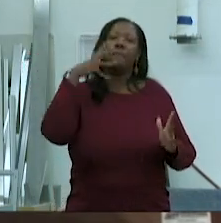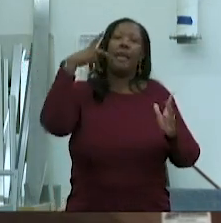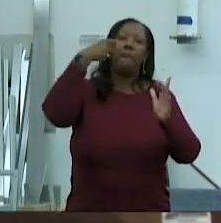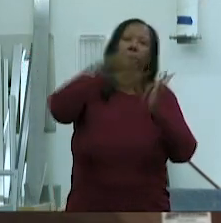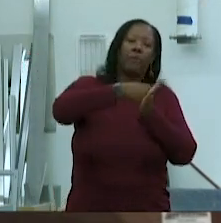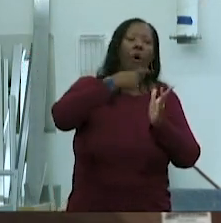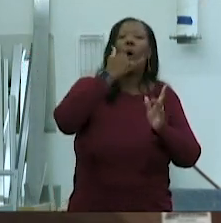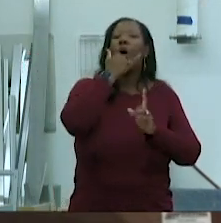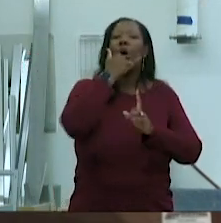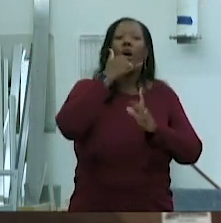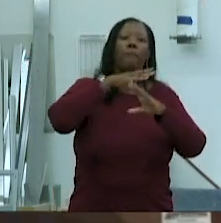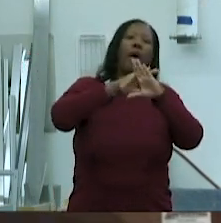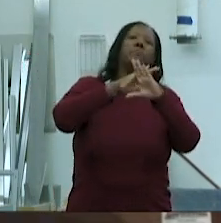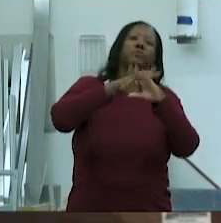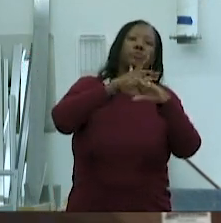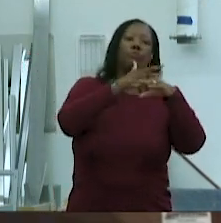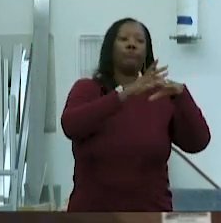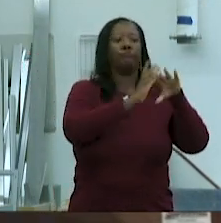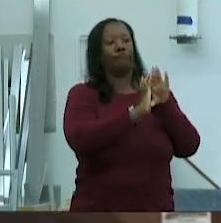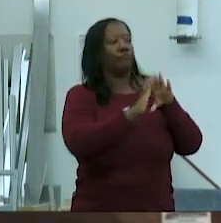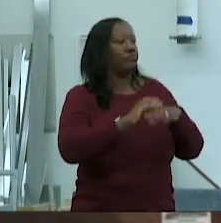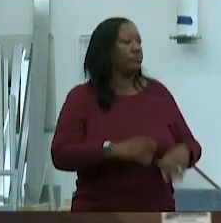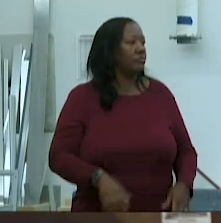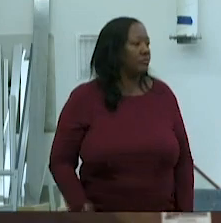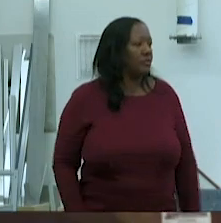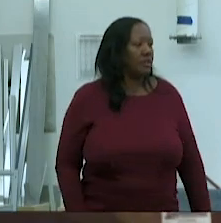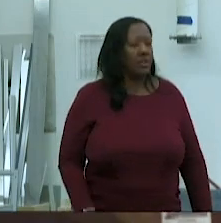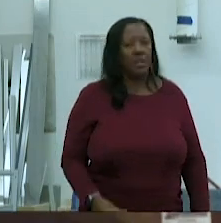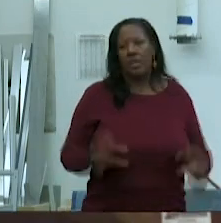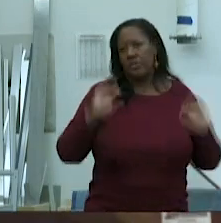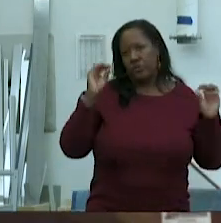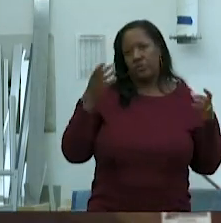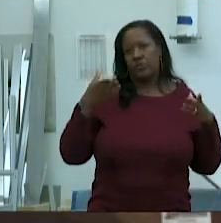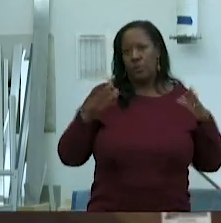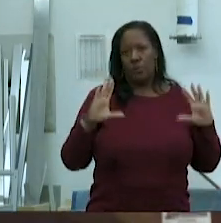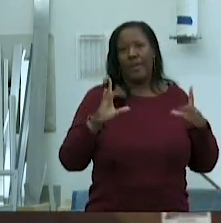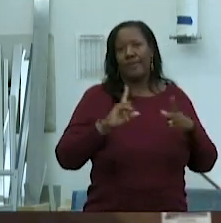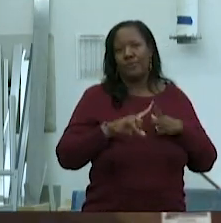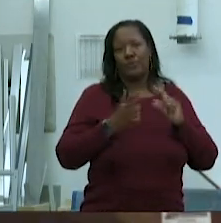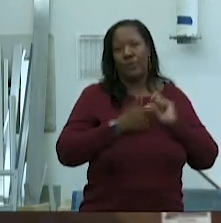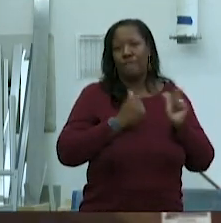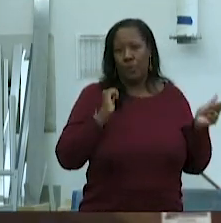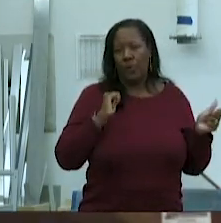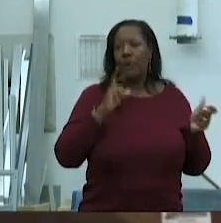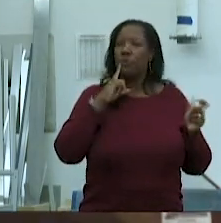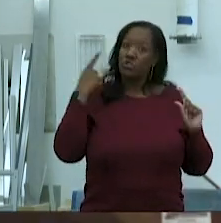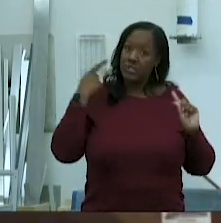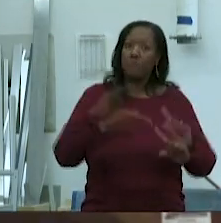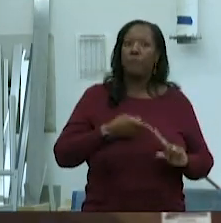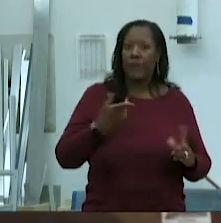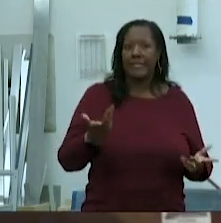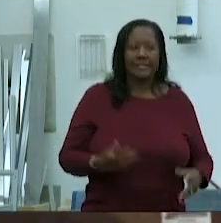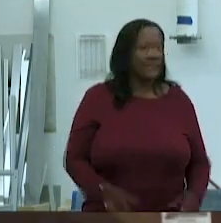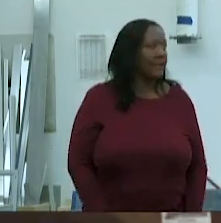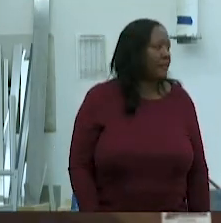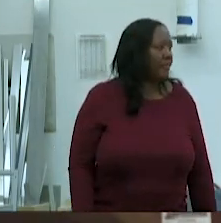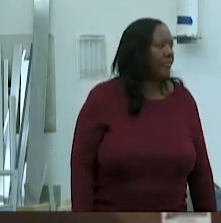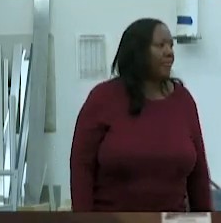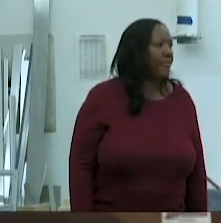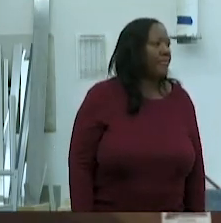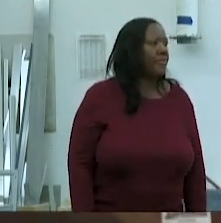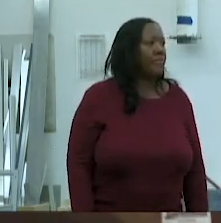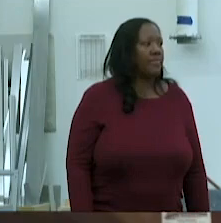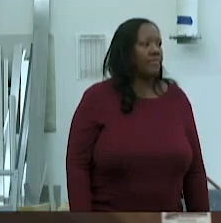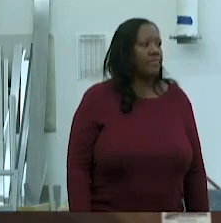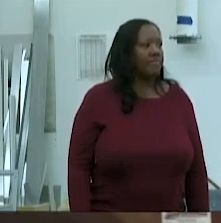other obstacles. I And see. there's really no way to Ah. avoid it, which is kind of like in real life. I thought, I was thinking the